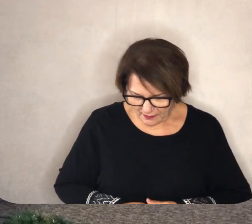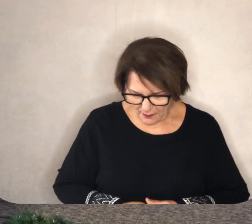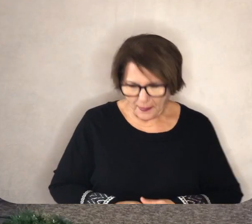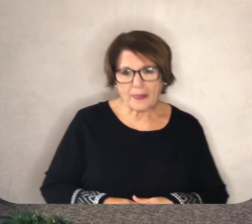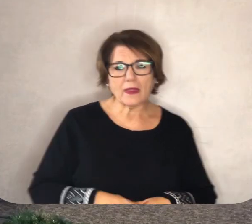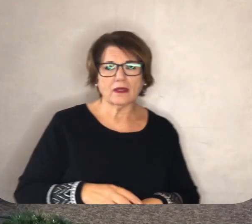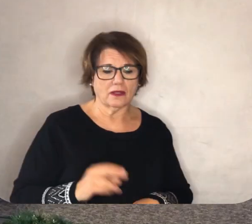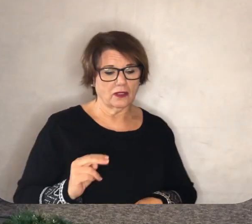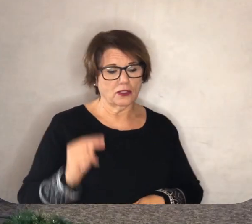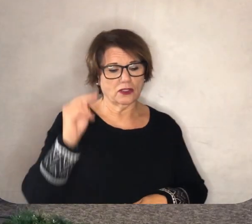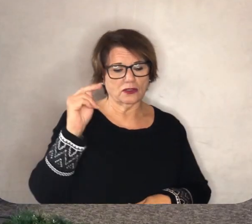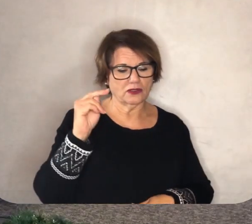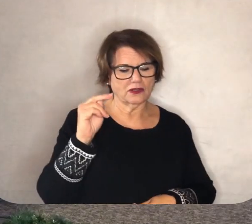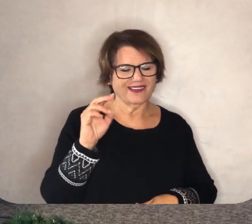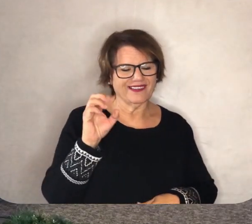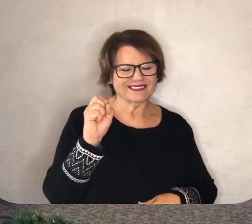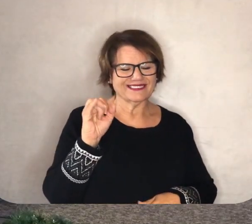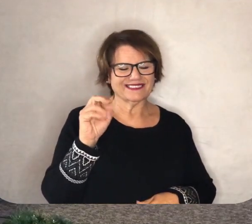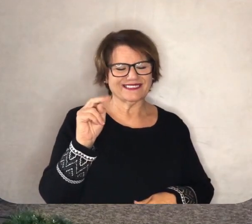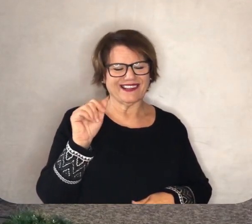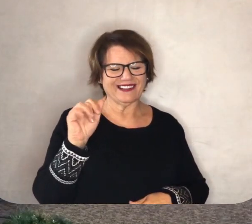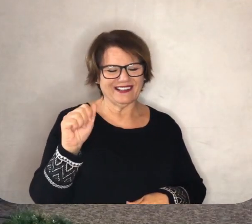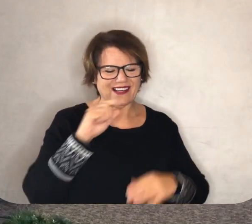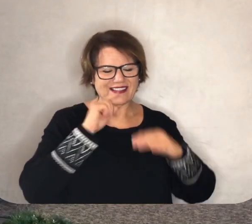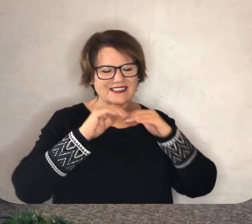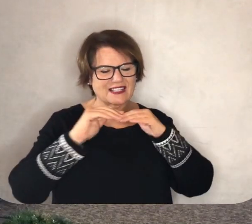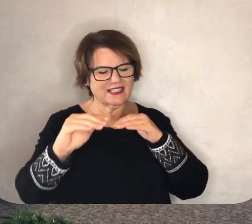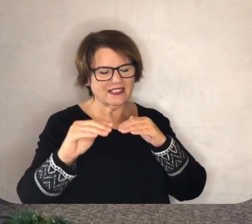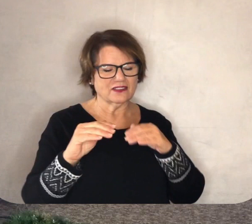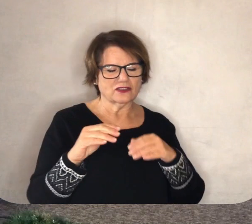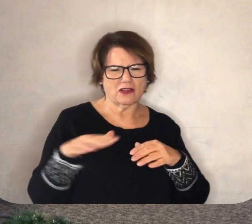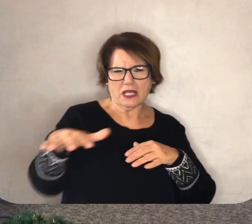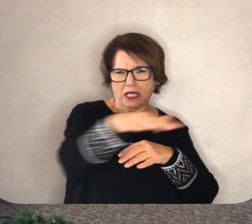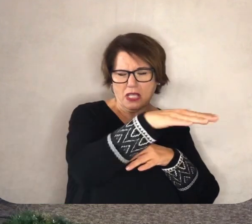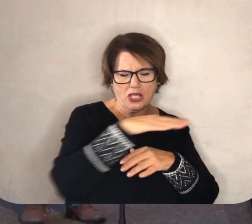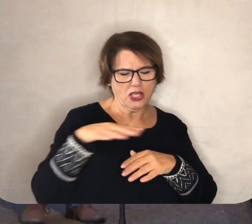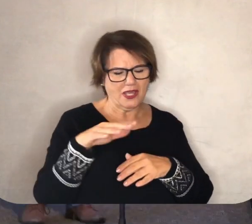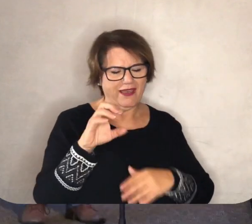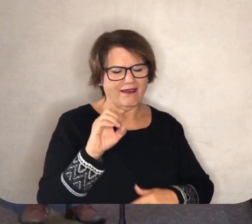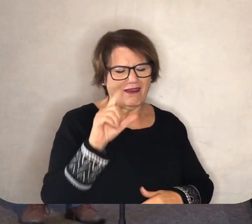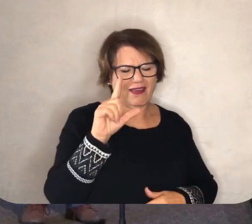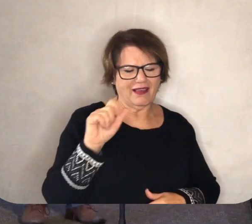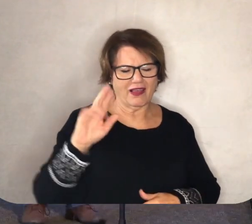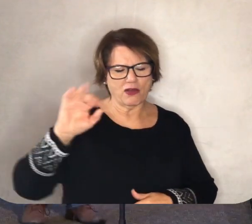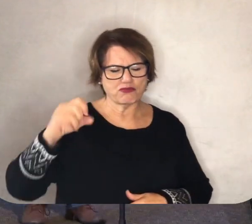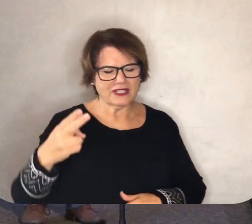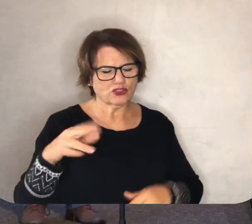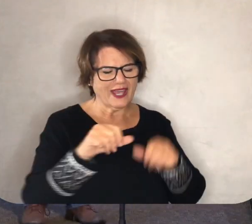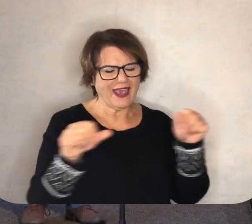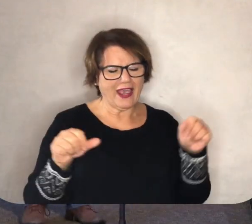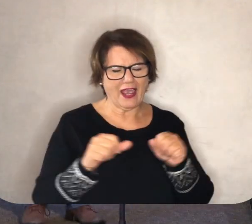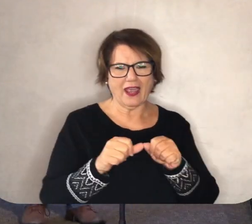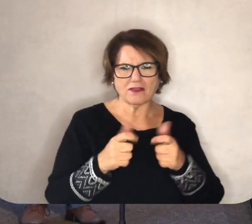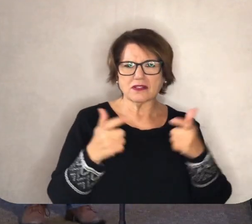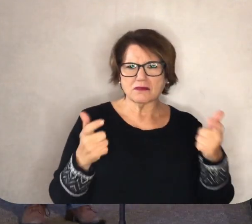In the northern Sinai desert, beyond the richly productive region of El Arish, is an area of